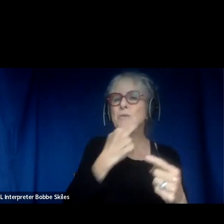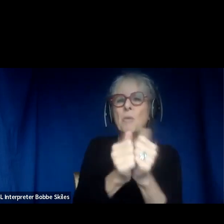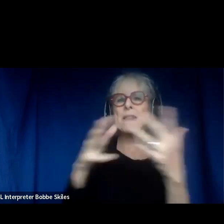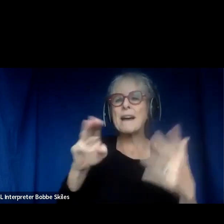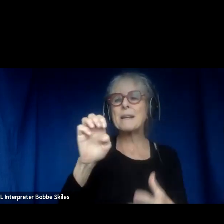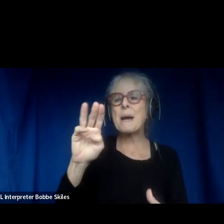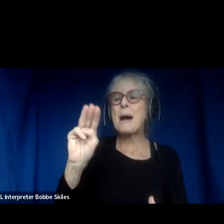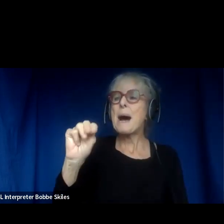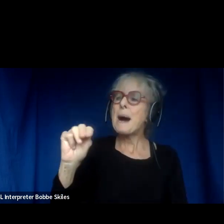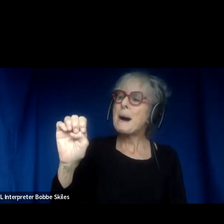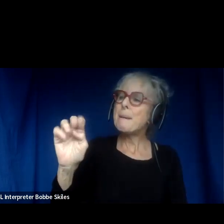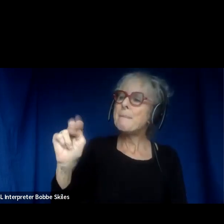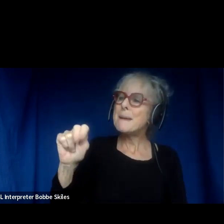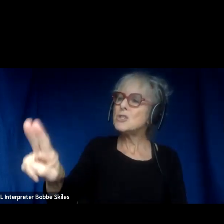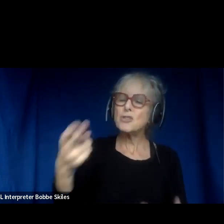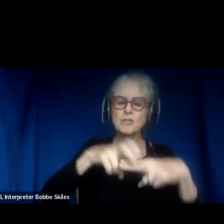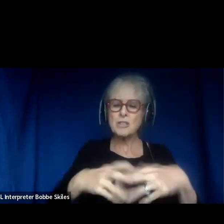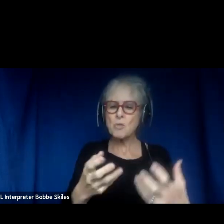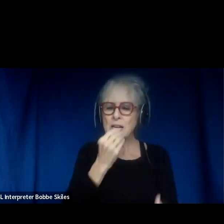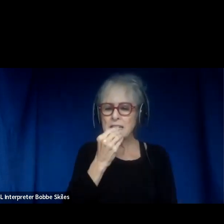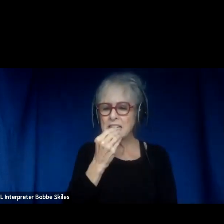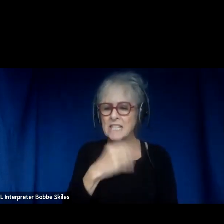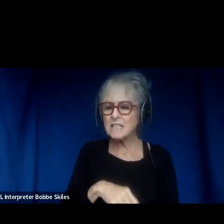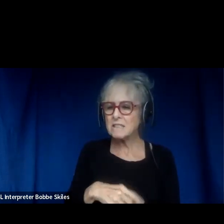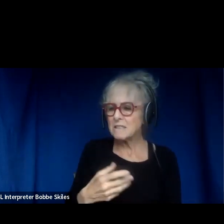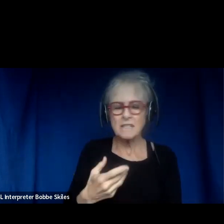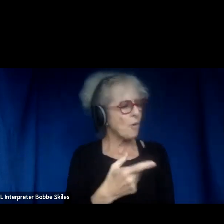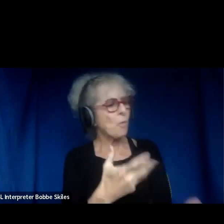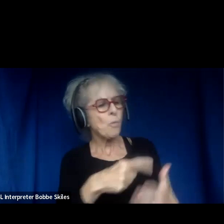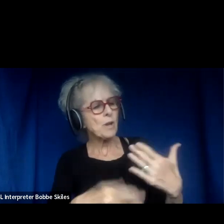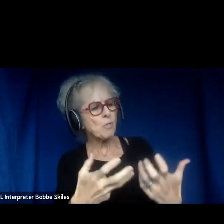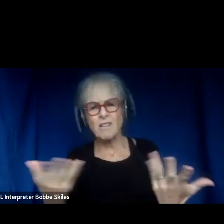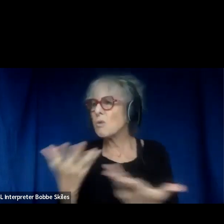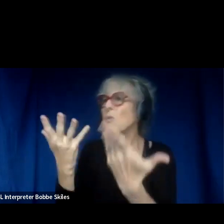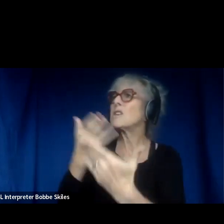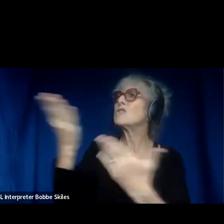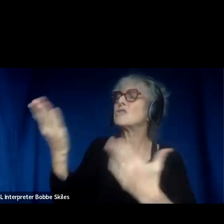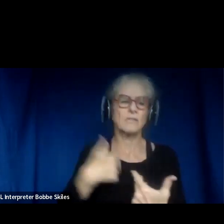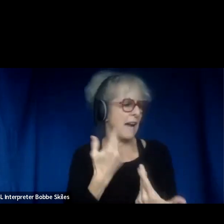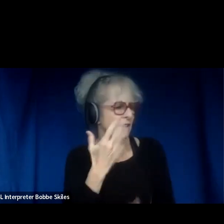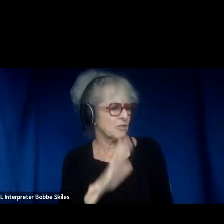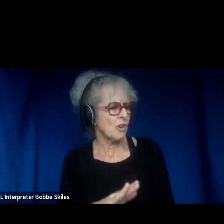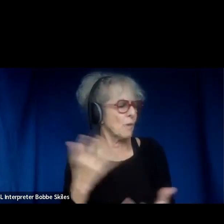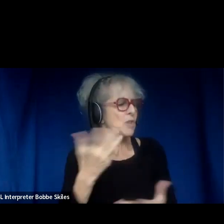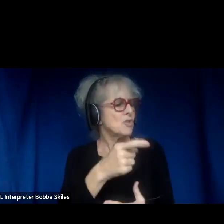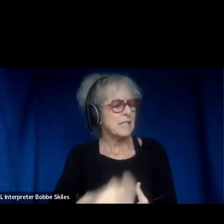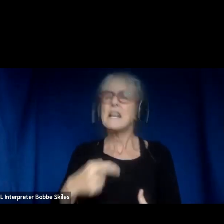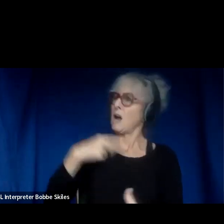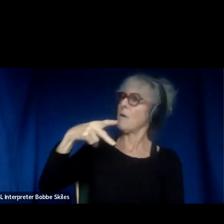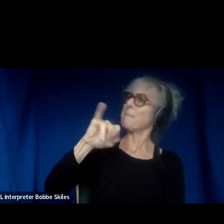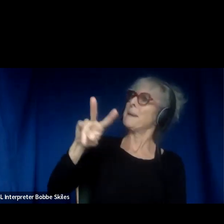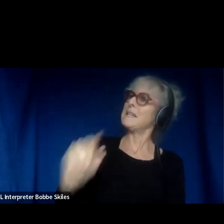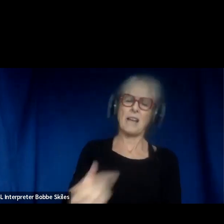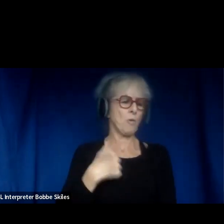and you want to eat. Well, what do you have? Well, I don't know. What do you want? I don't know. What do you serve? Well, I don't know. What do you need? I'd like pizza. We don't have pizza.